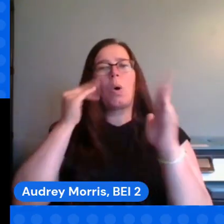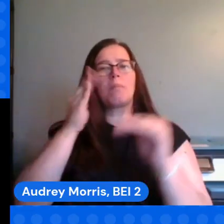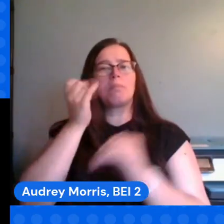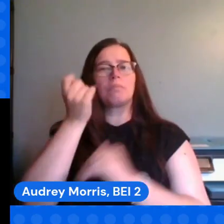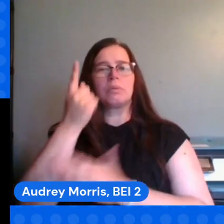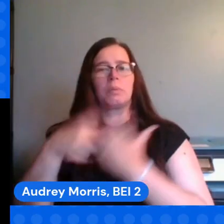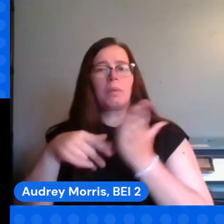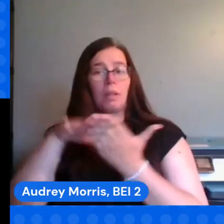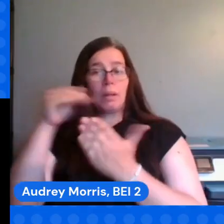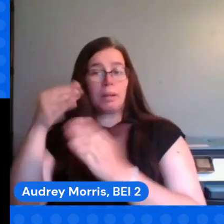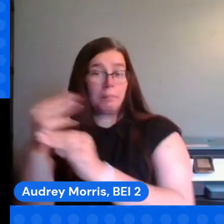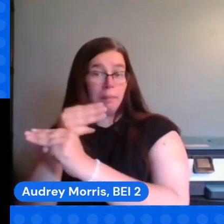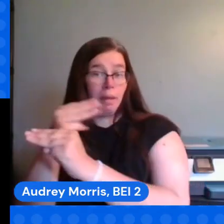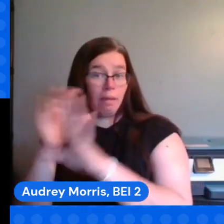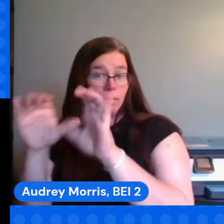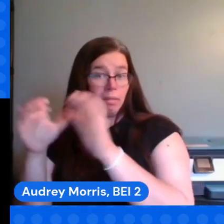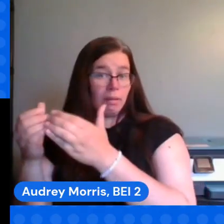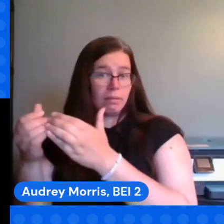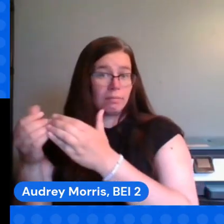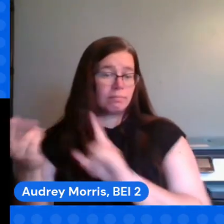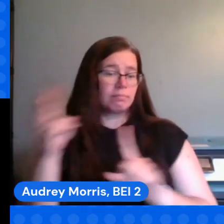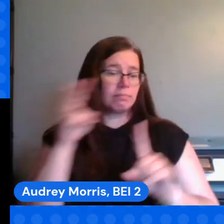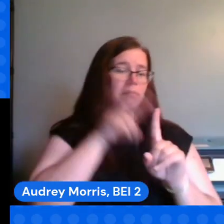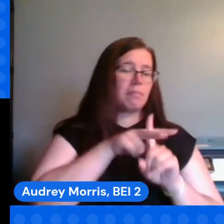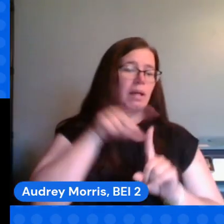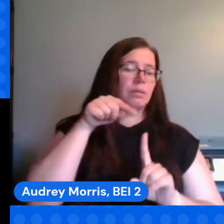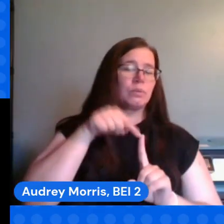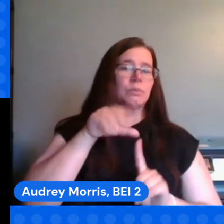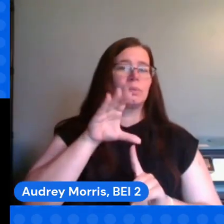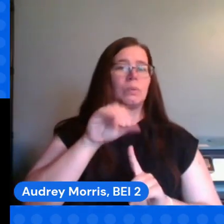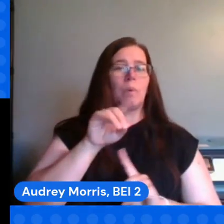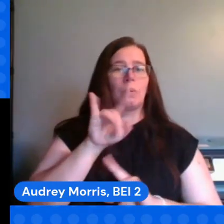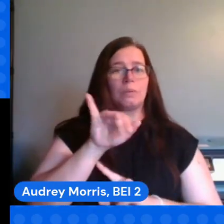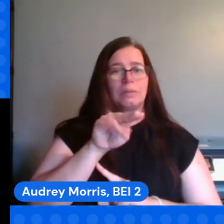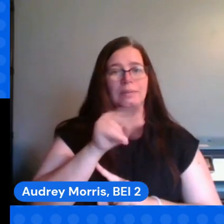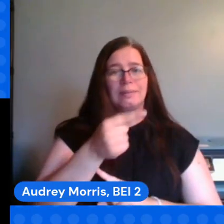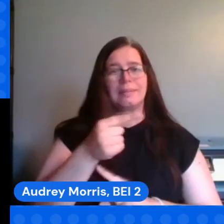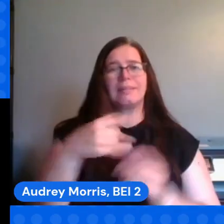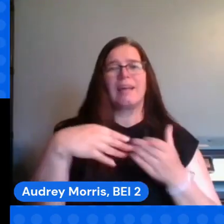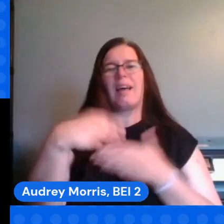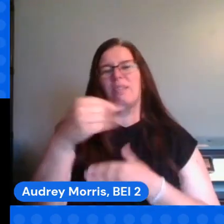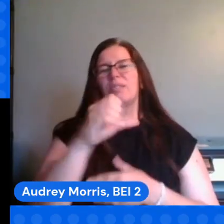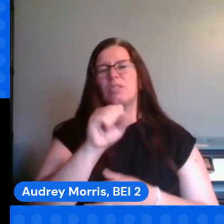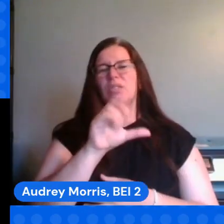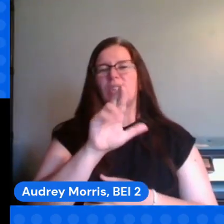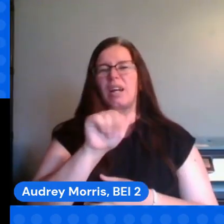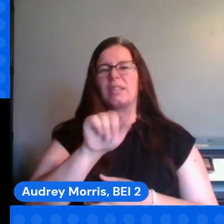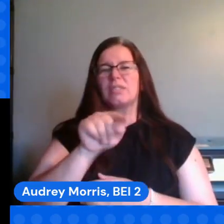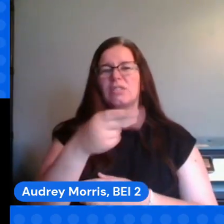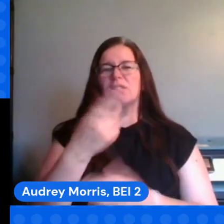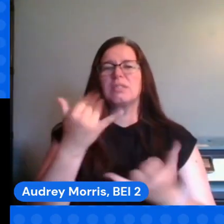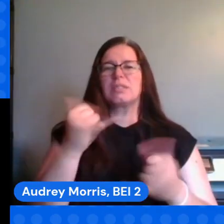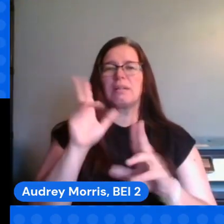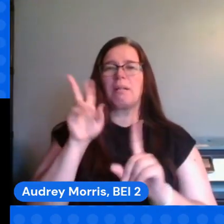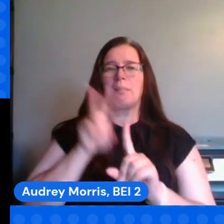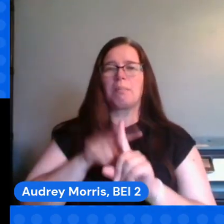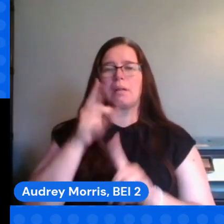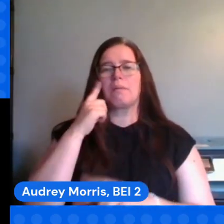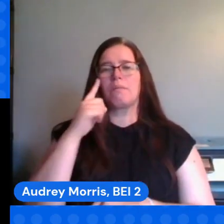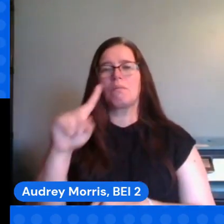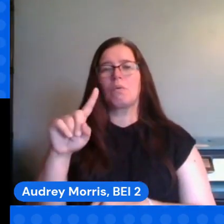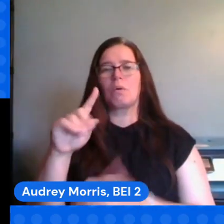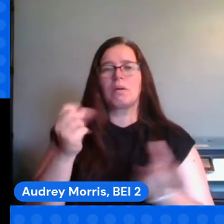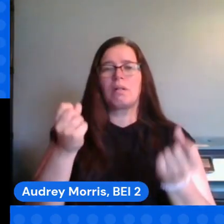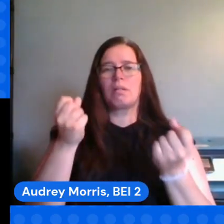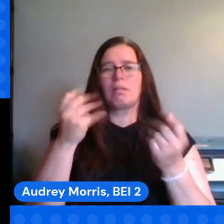in math and how it applies to coding. And so even outside of Scratch, like this is still applicable for a lot